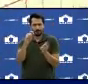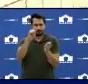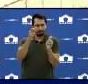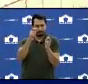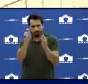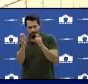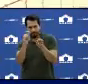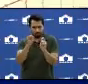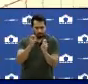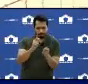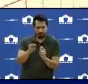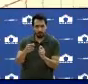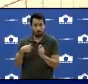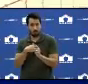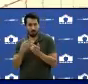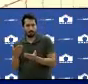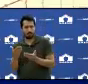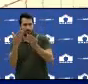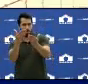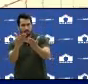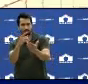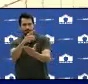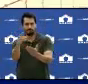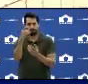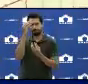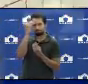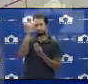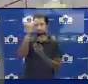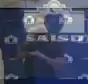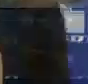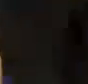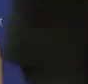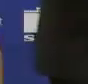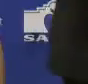adjustments that have been proposed and that have been made for your consideration. Okay.